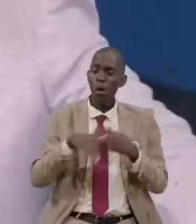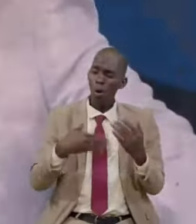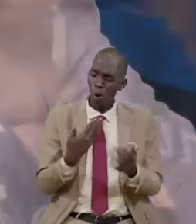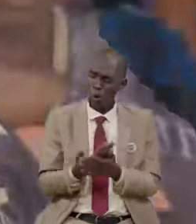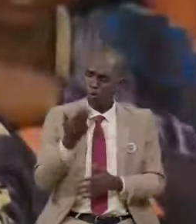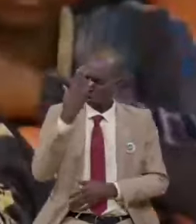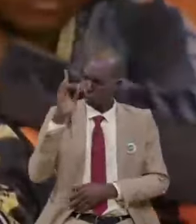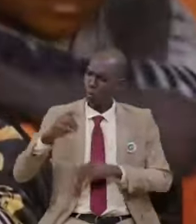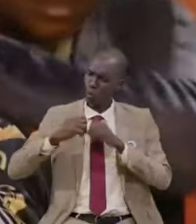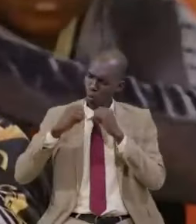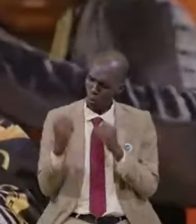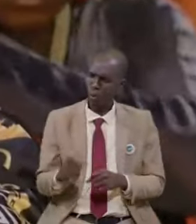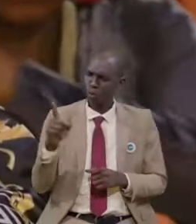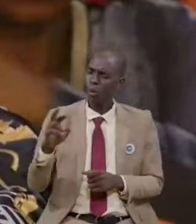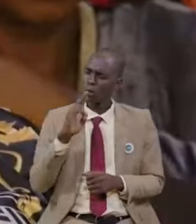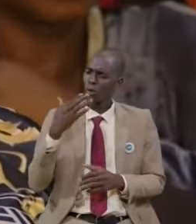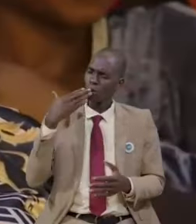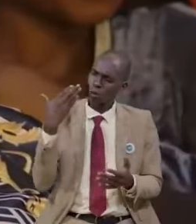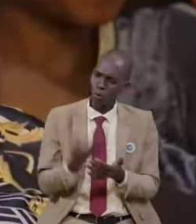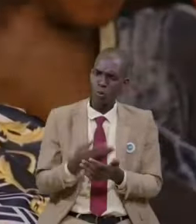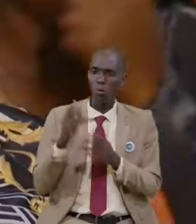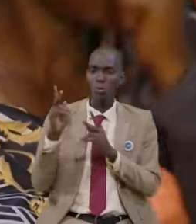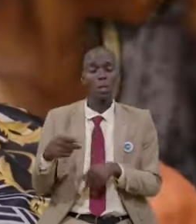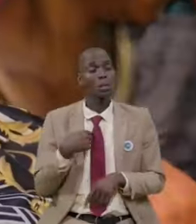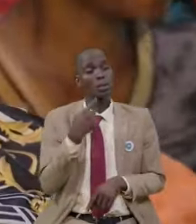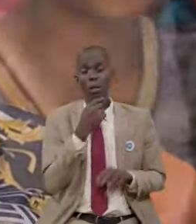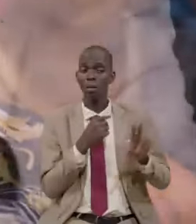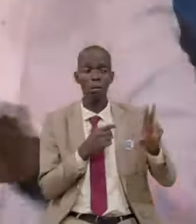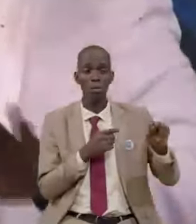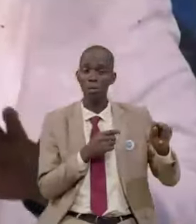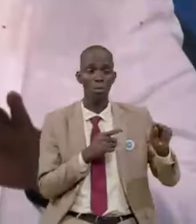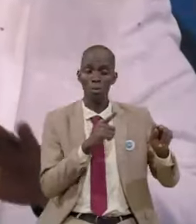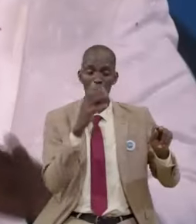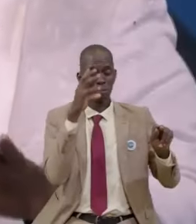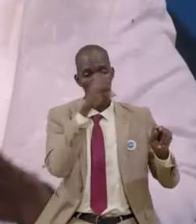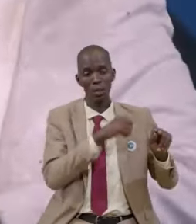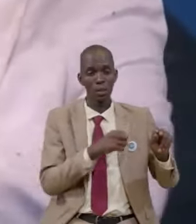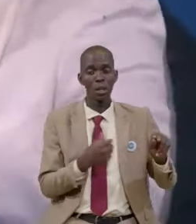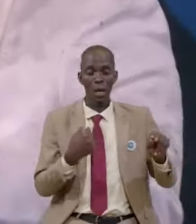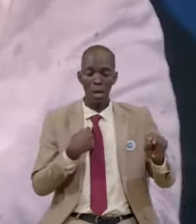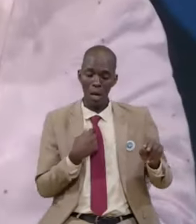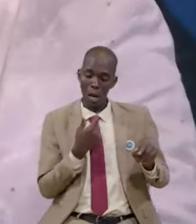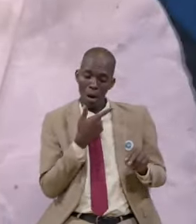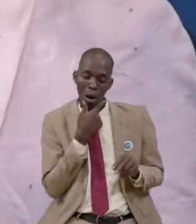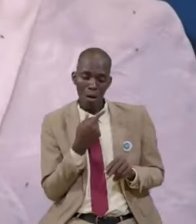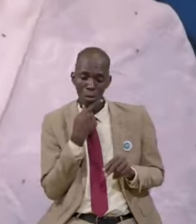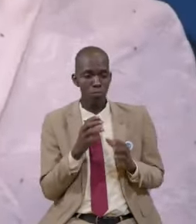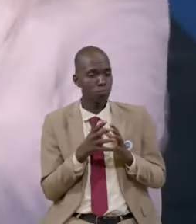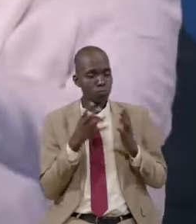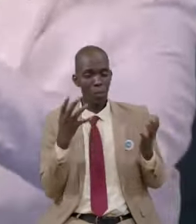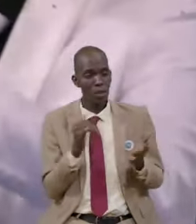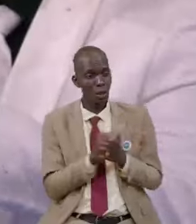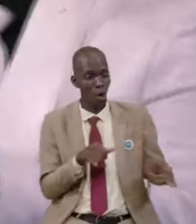been a good man. I said, no, sir. No, sir. I covered it up so much that none of you could tell.